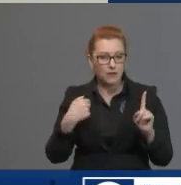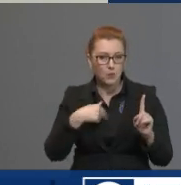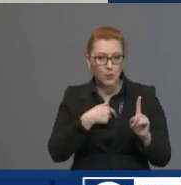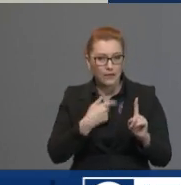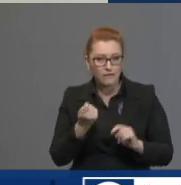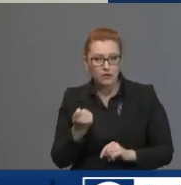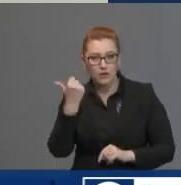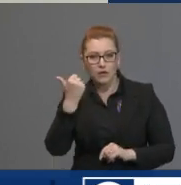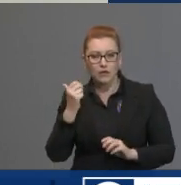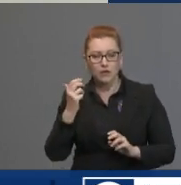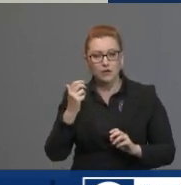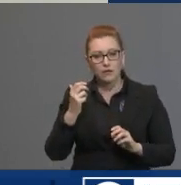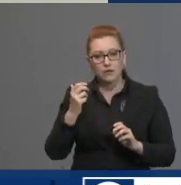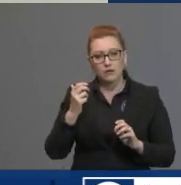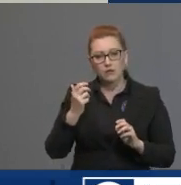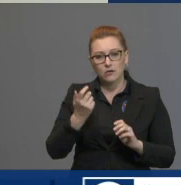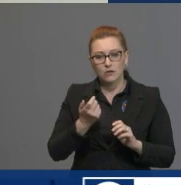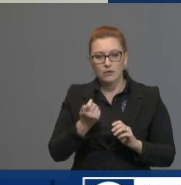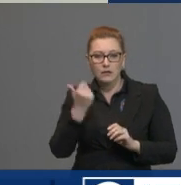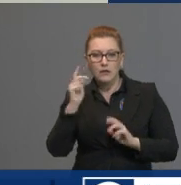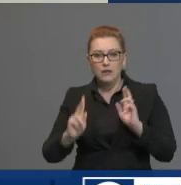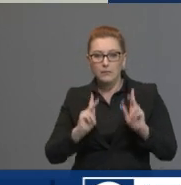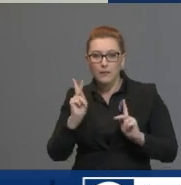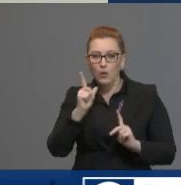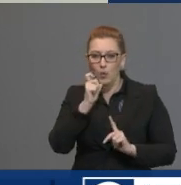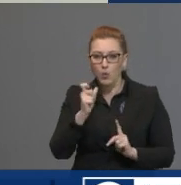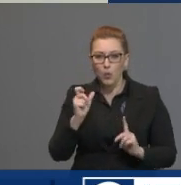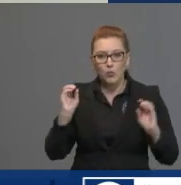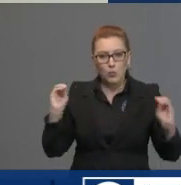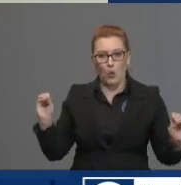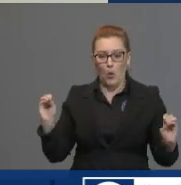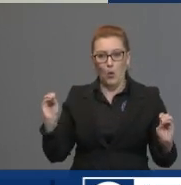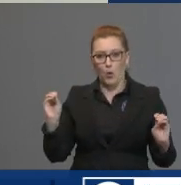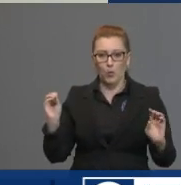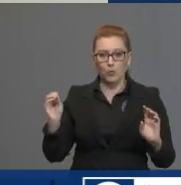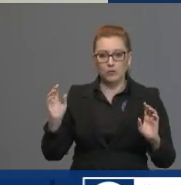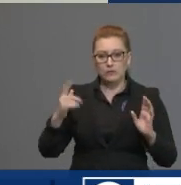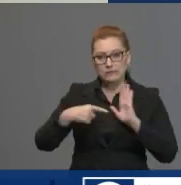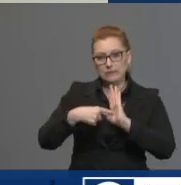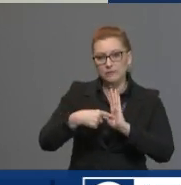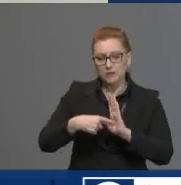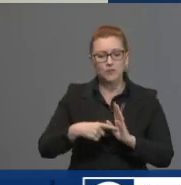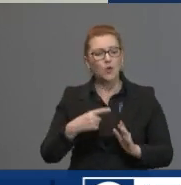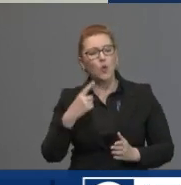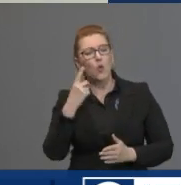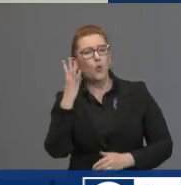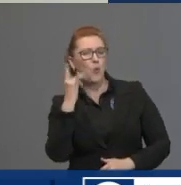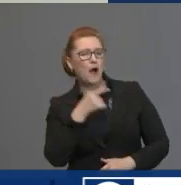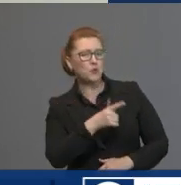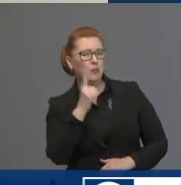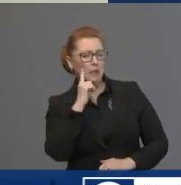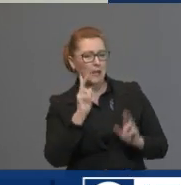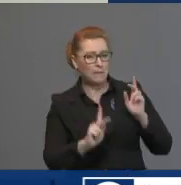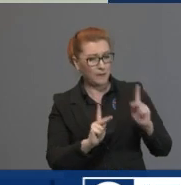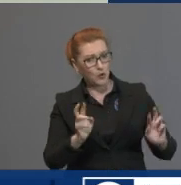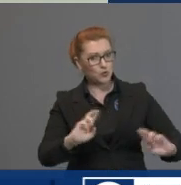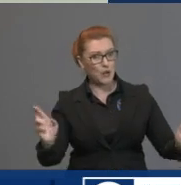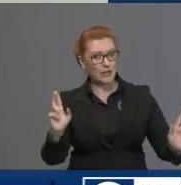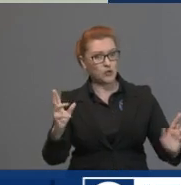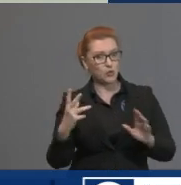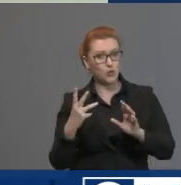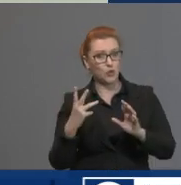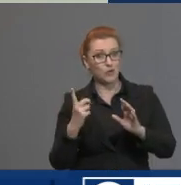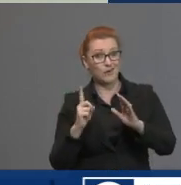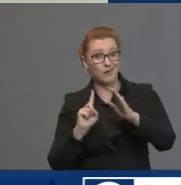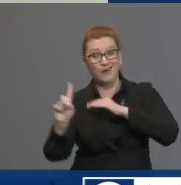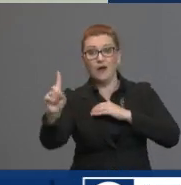not symptomatic. What makes you think that anybody is willing now to go out and risk, even with the stay-at-home